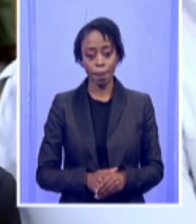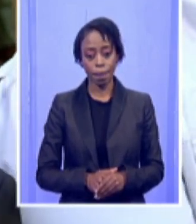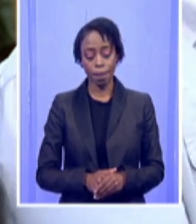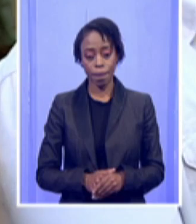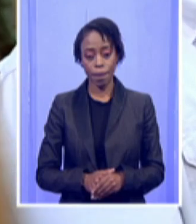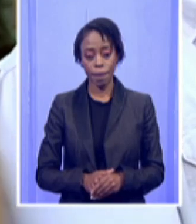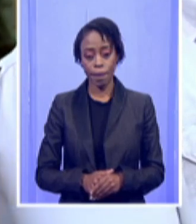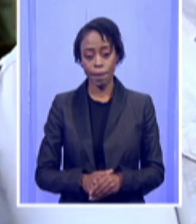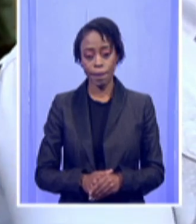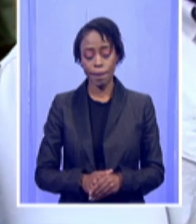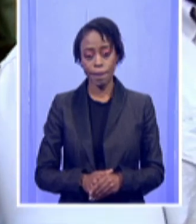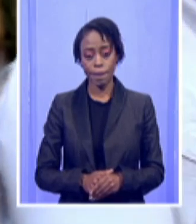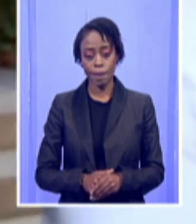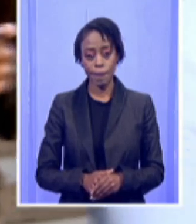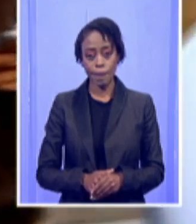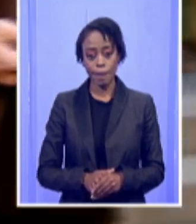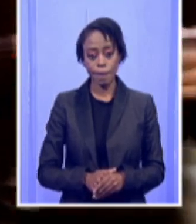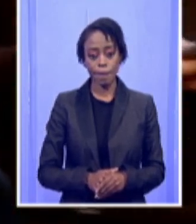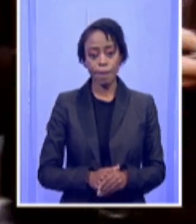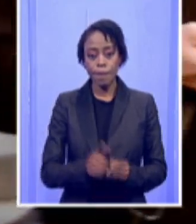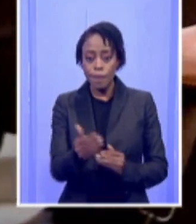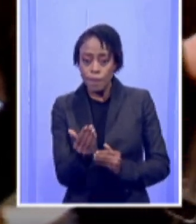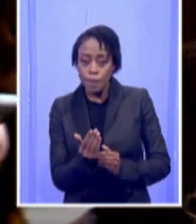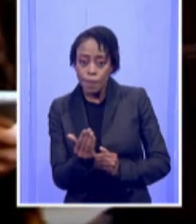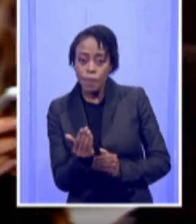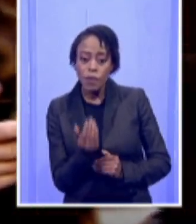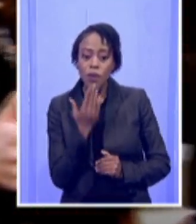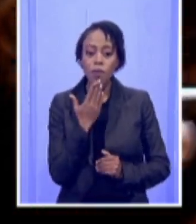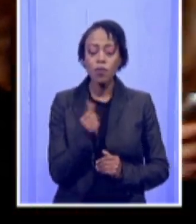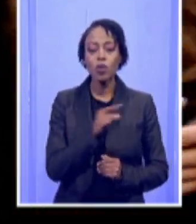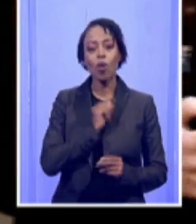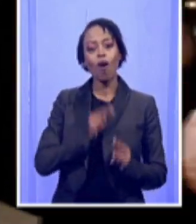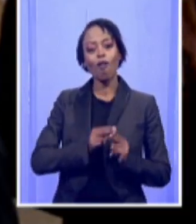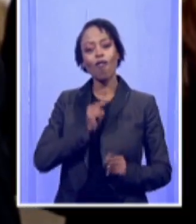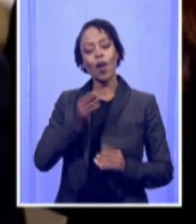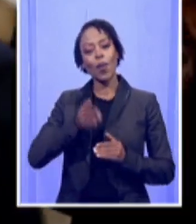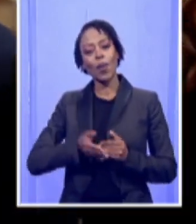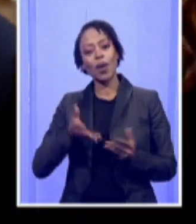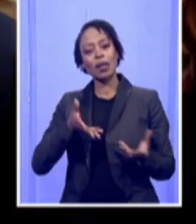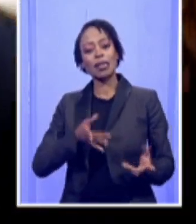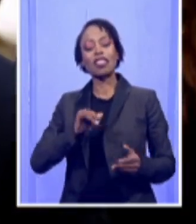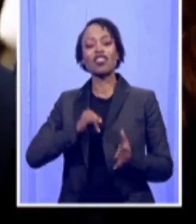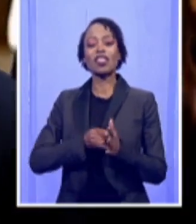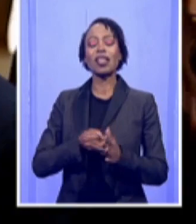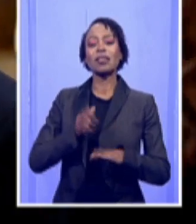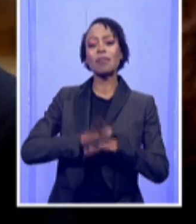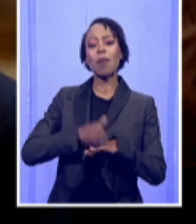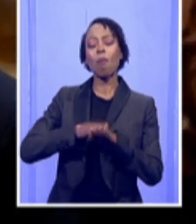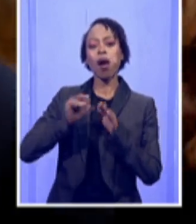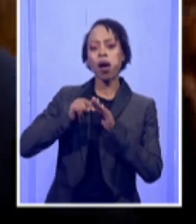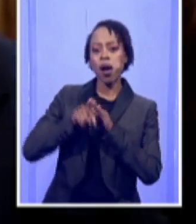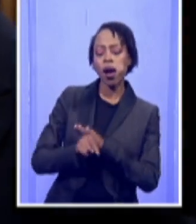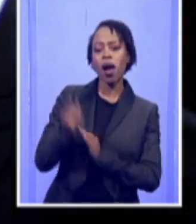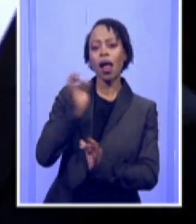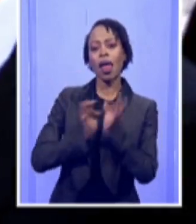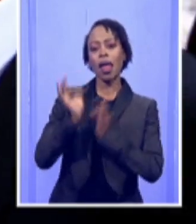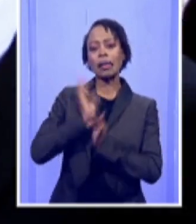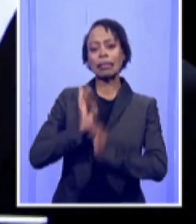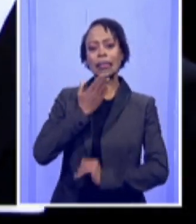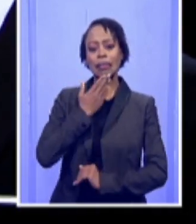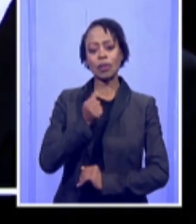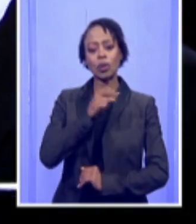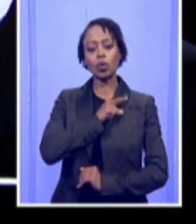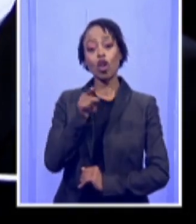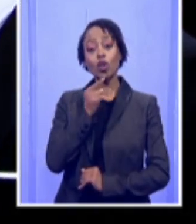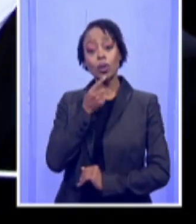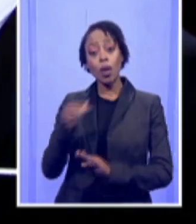sure. Sorry, and please join me closely as we wrap this up. Just to speak a bit in detail, you have said that you plan